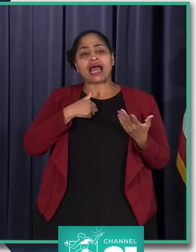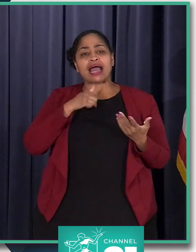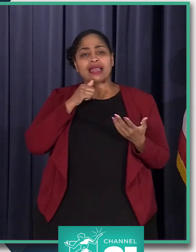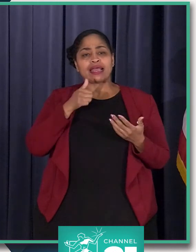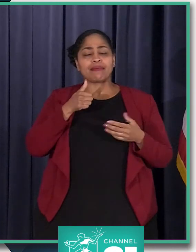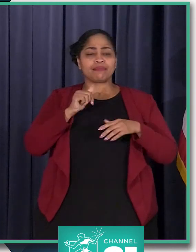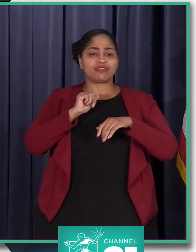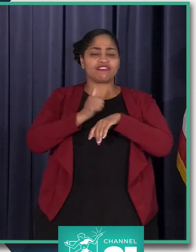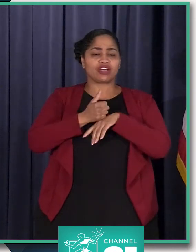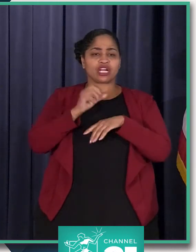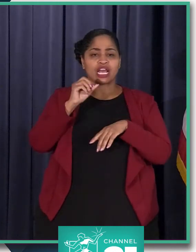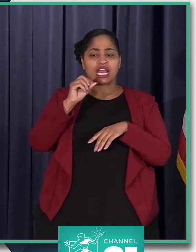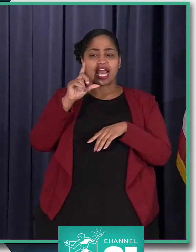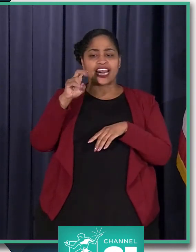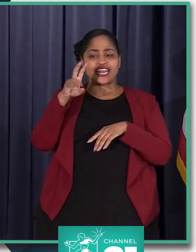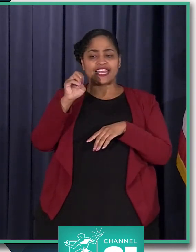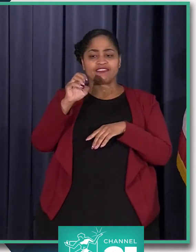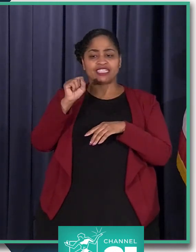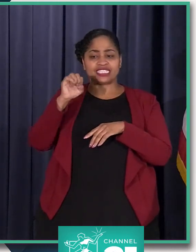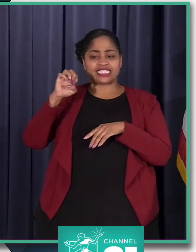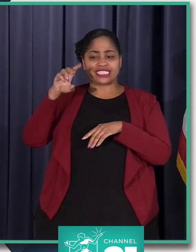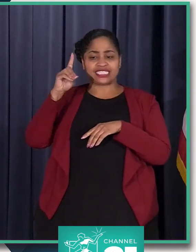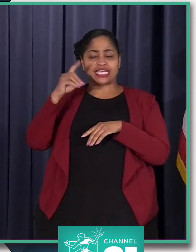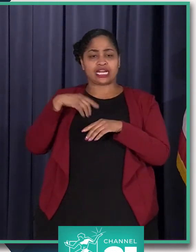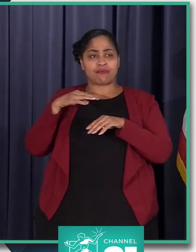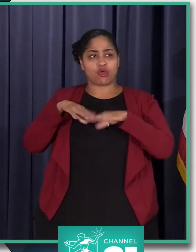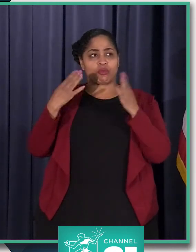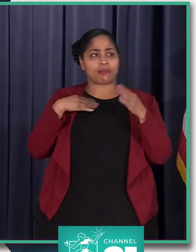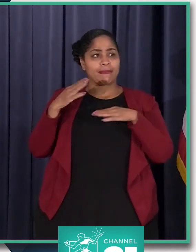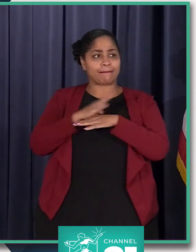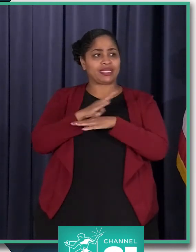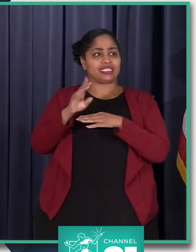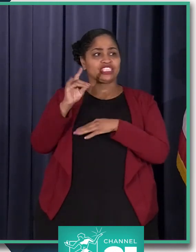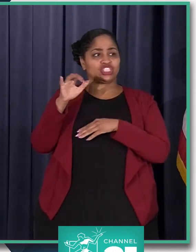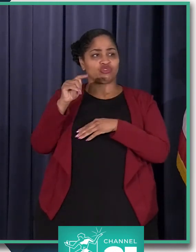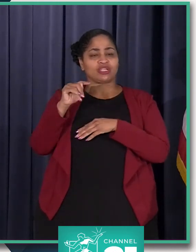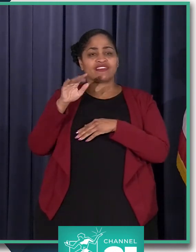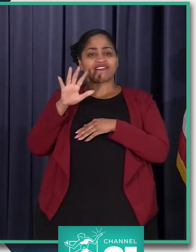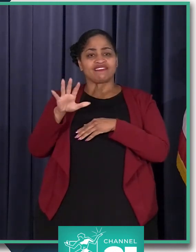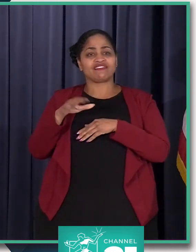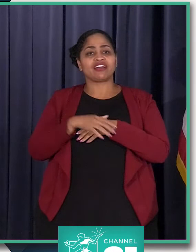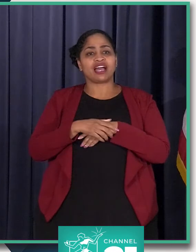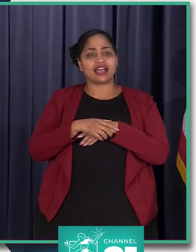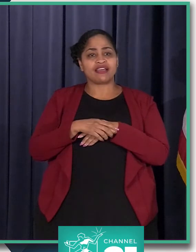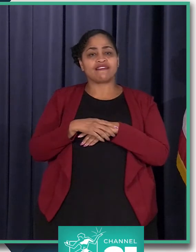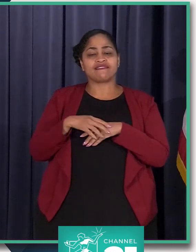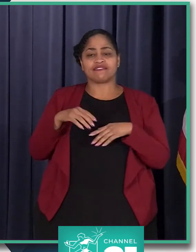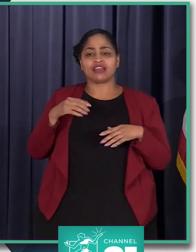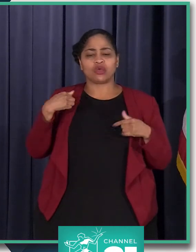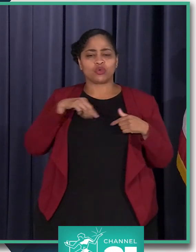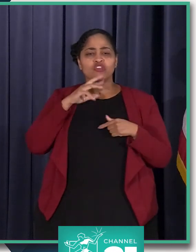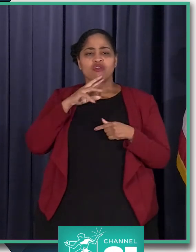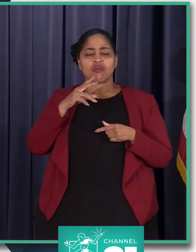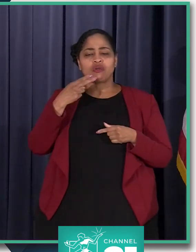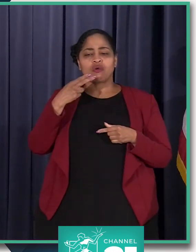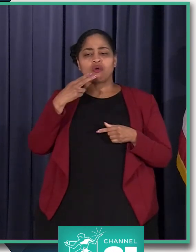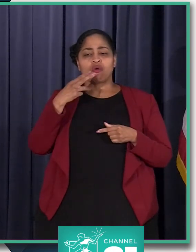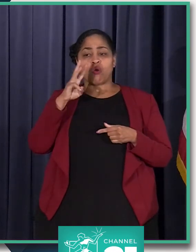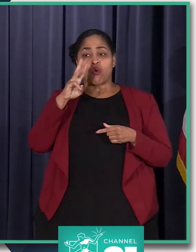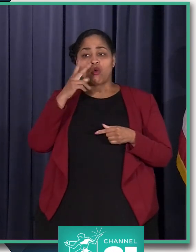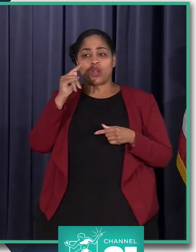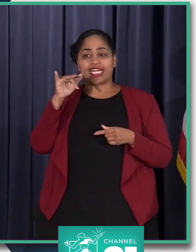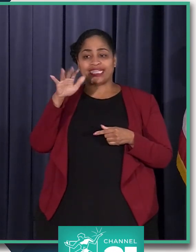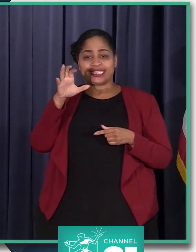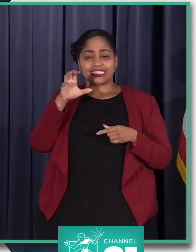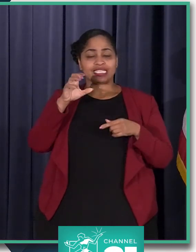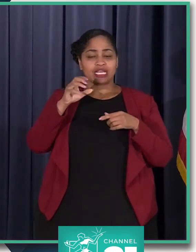founder of Olive Seed, and I'm opening my business in District 5. Okay. To give you a little history, Olive Seed is a holistic wellness center, kitchen, and